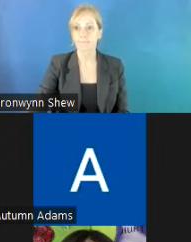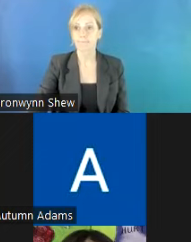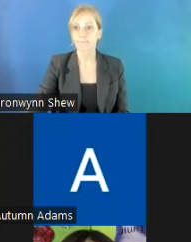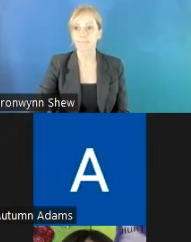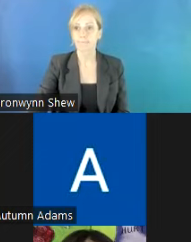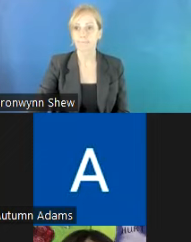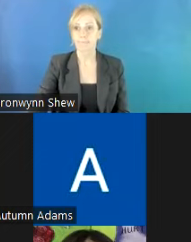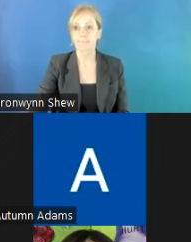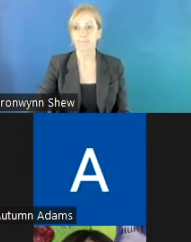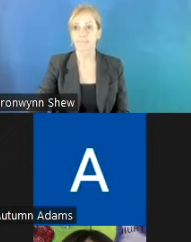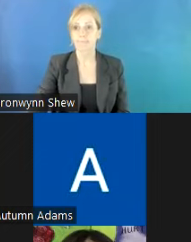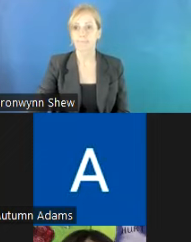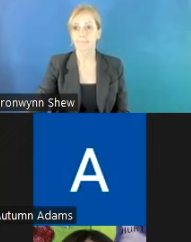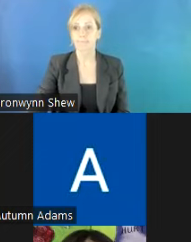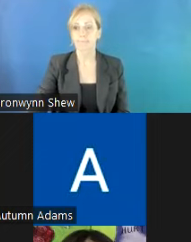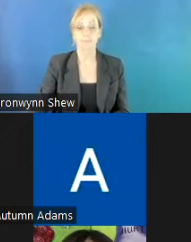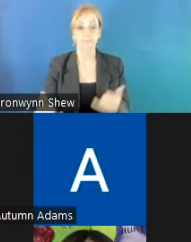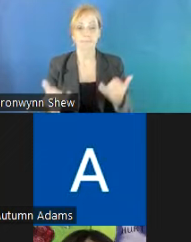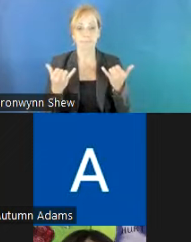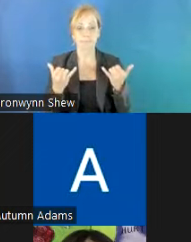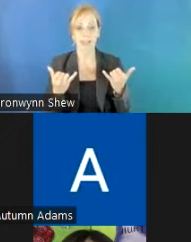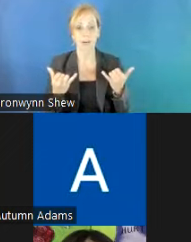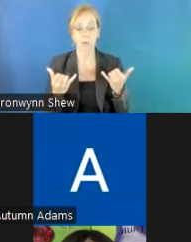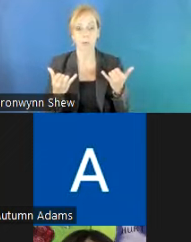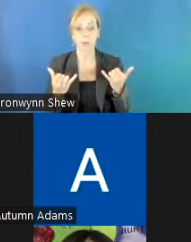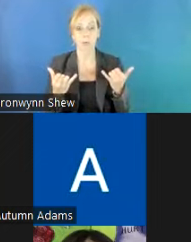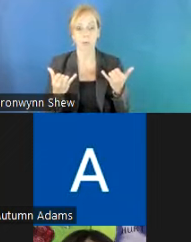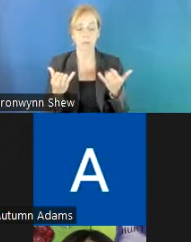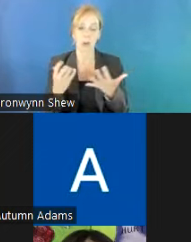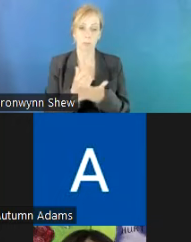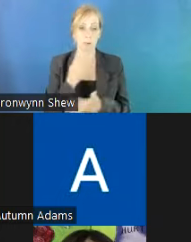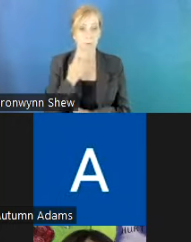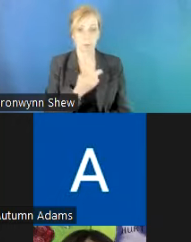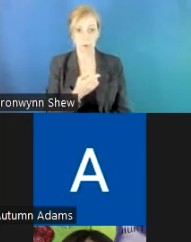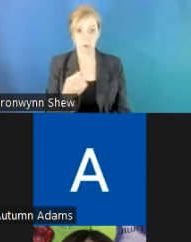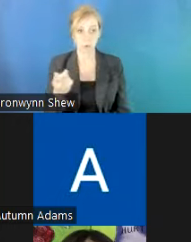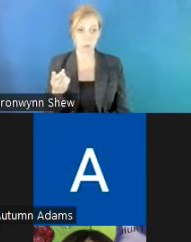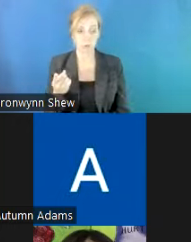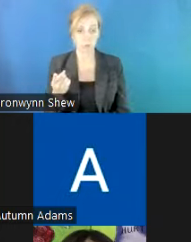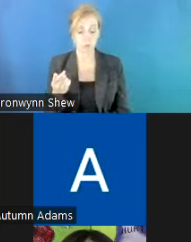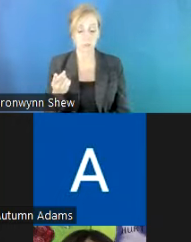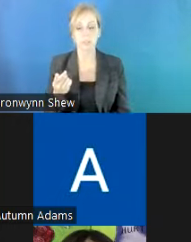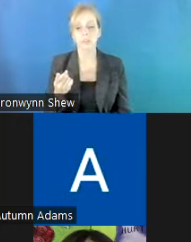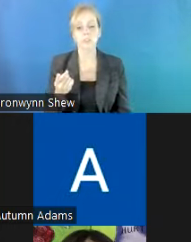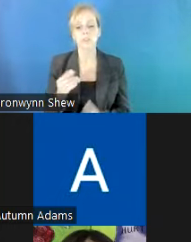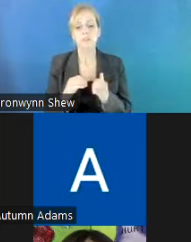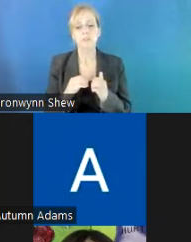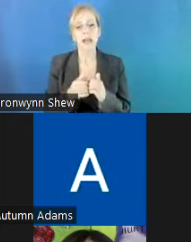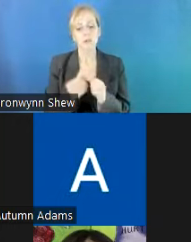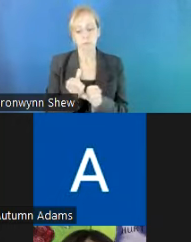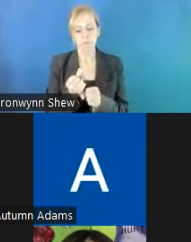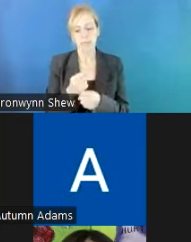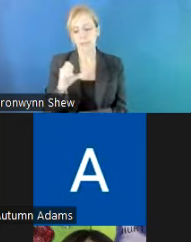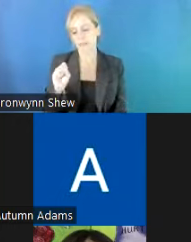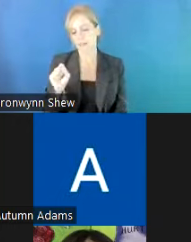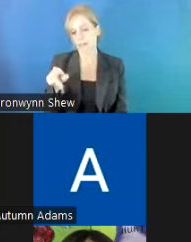Okay, so this is your opportunity to how to make a space for people that are dependent on